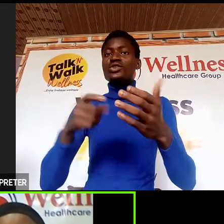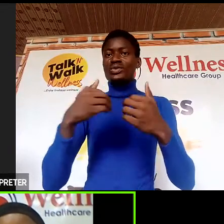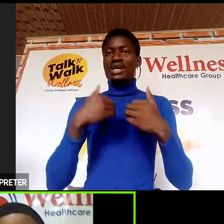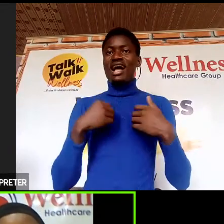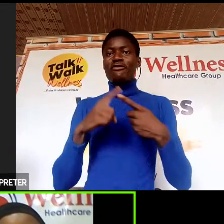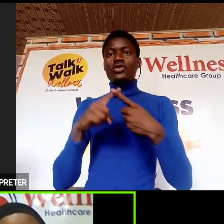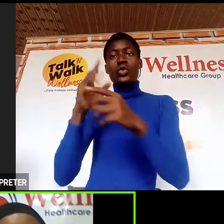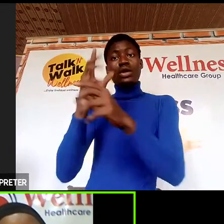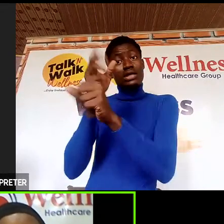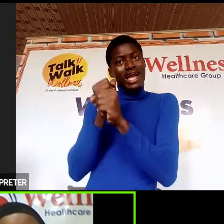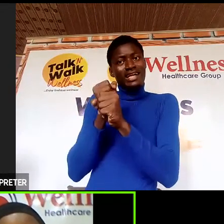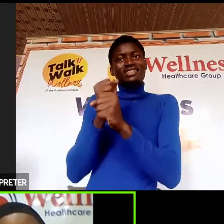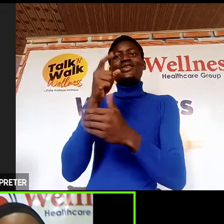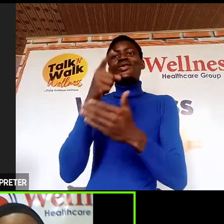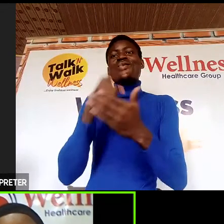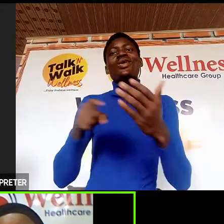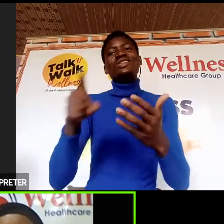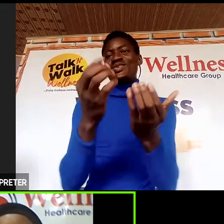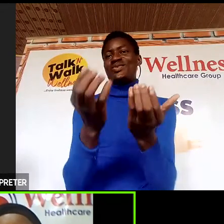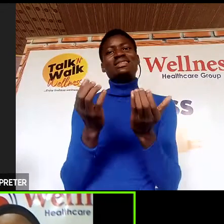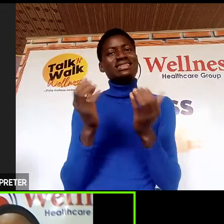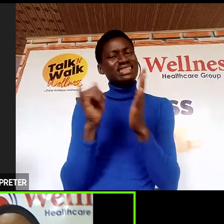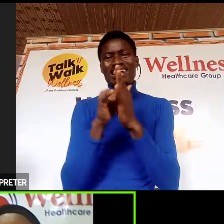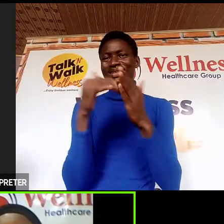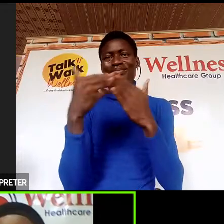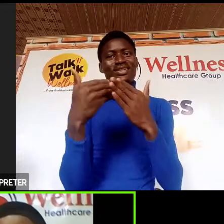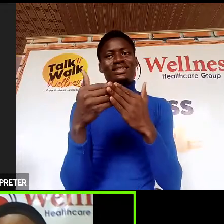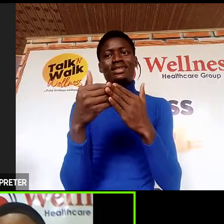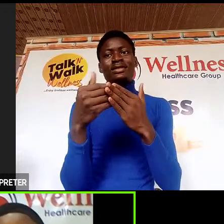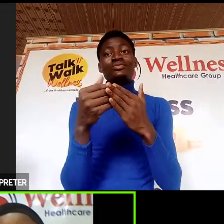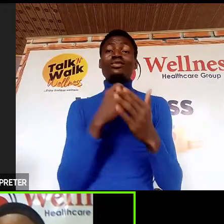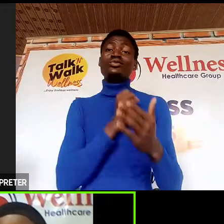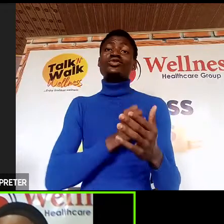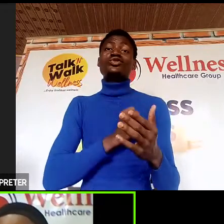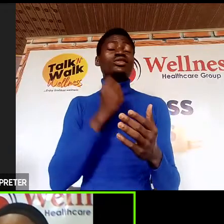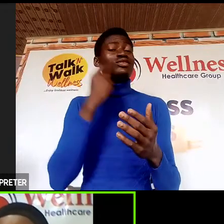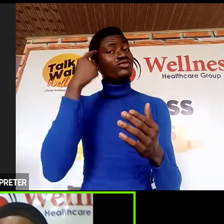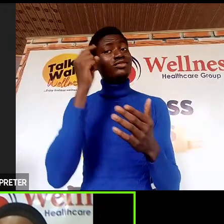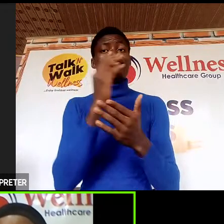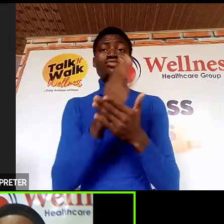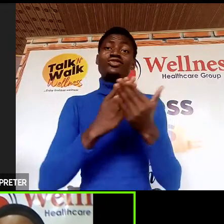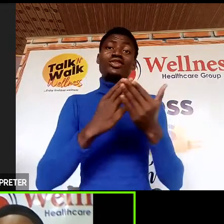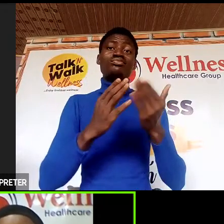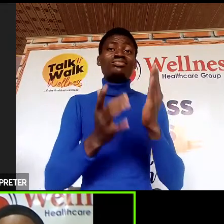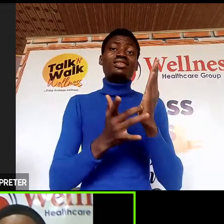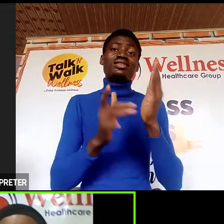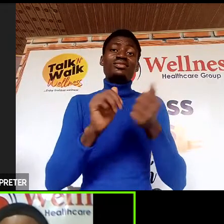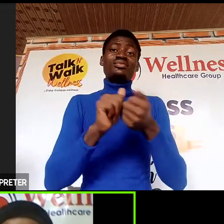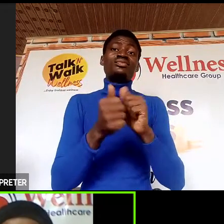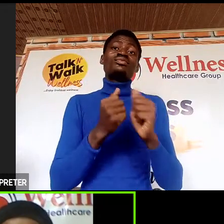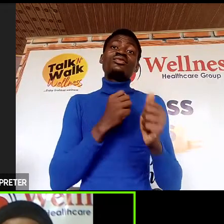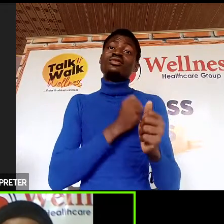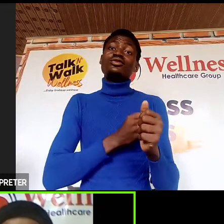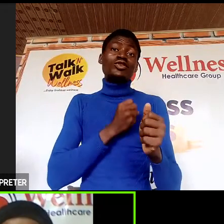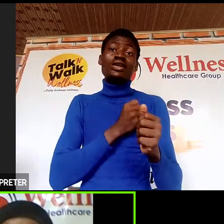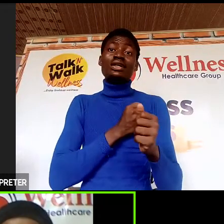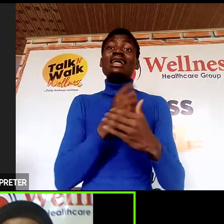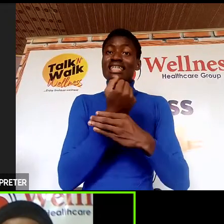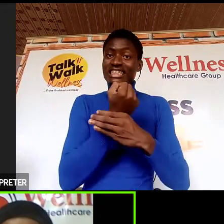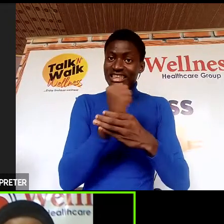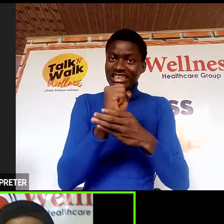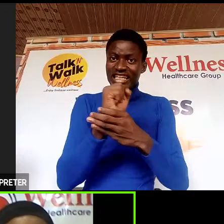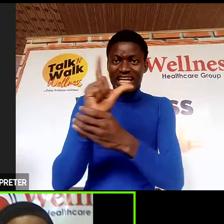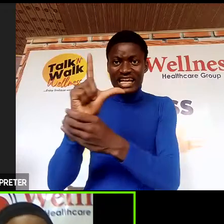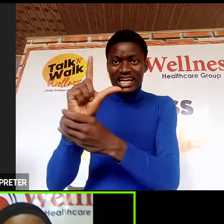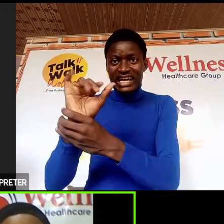just were able to, there's some issues, but please still share the link with friends and family. They need to